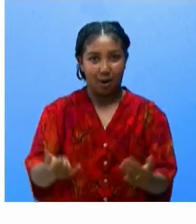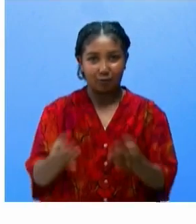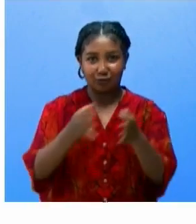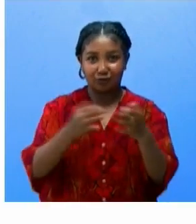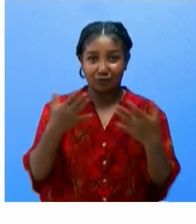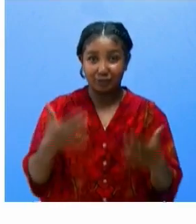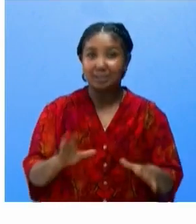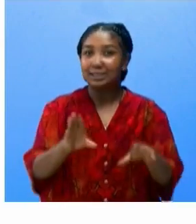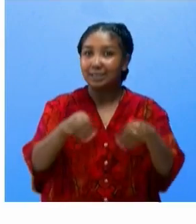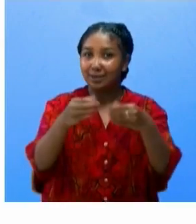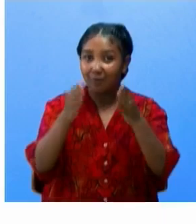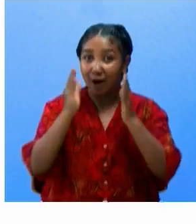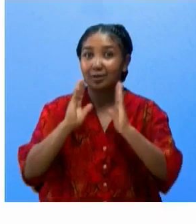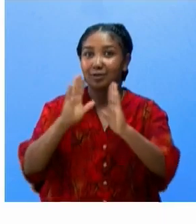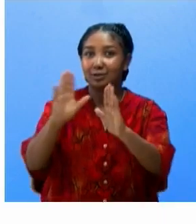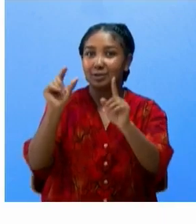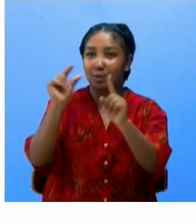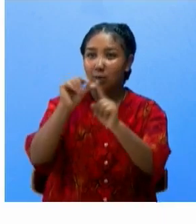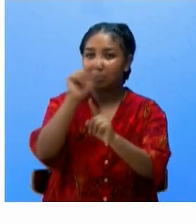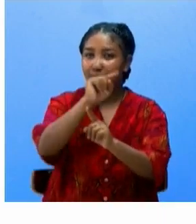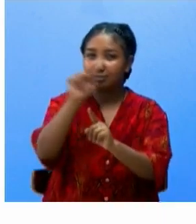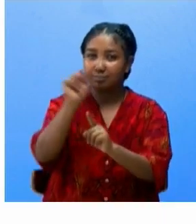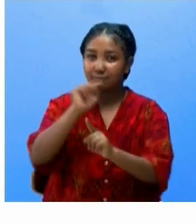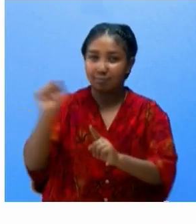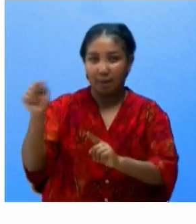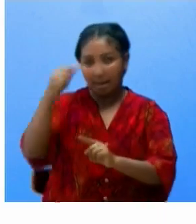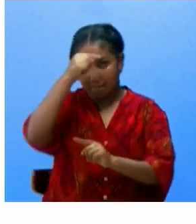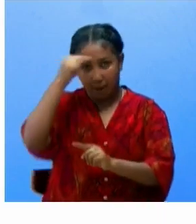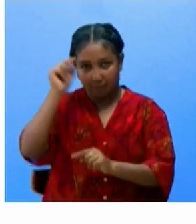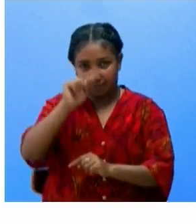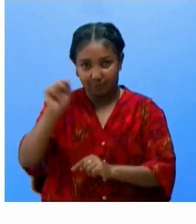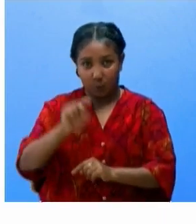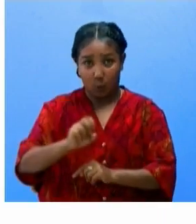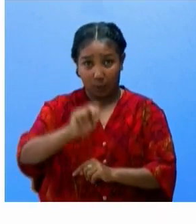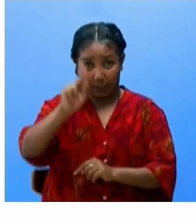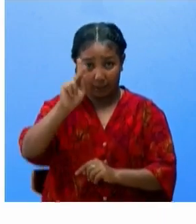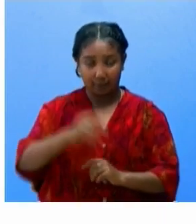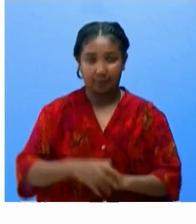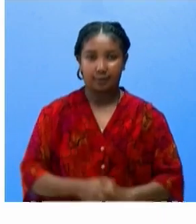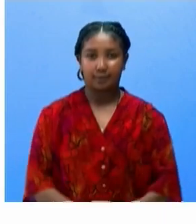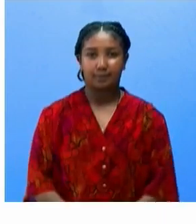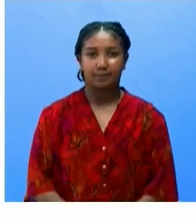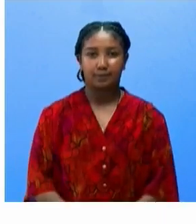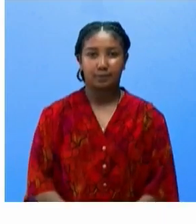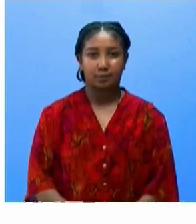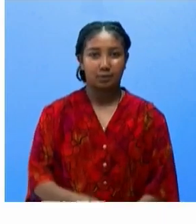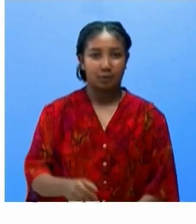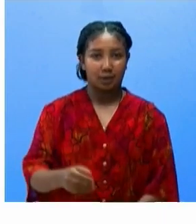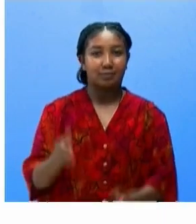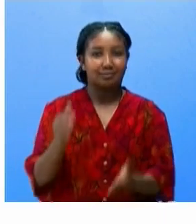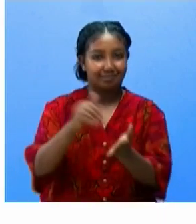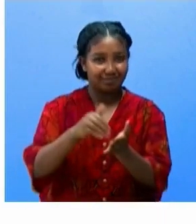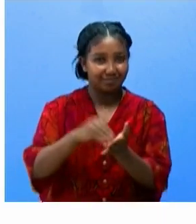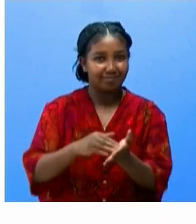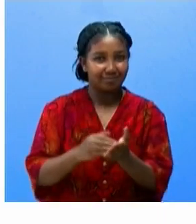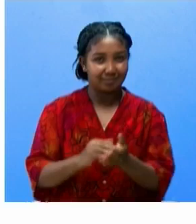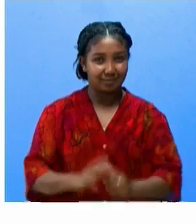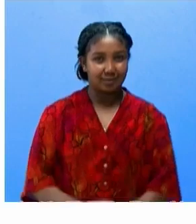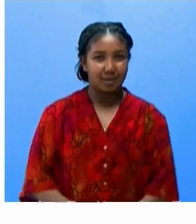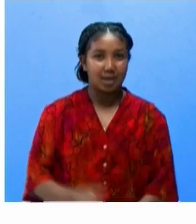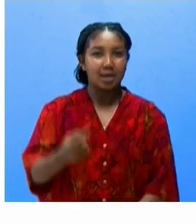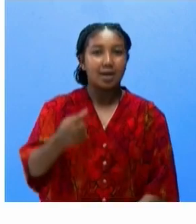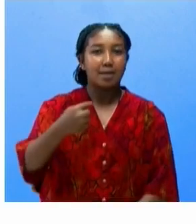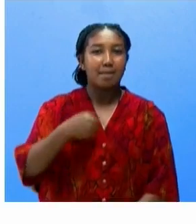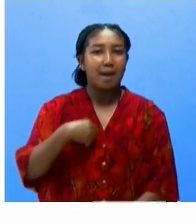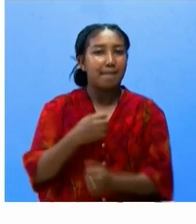told you, give attention to the words that are written in bold, okay? What did I say? Let me read it again.